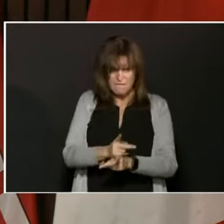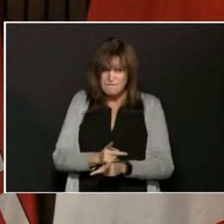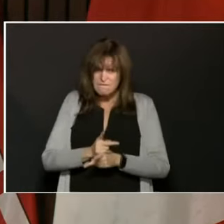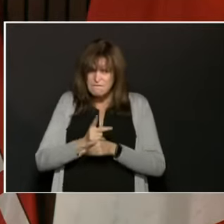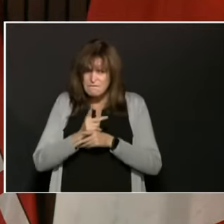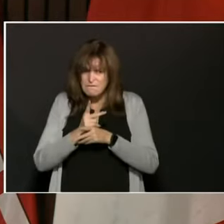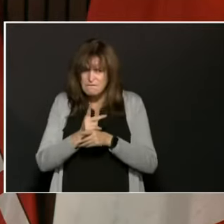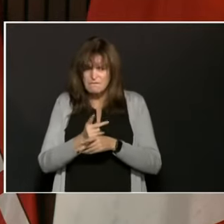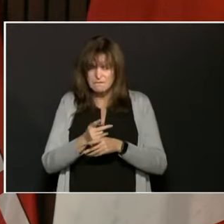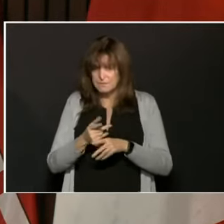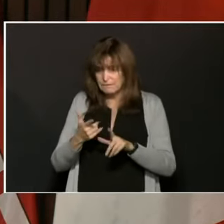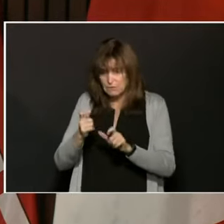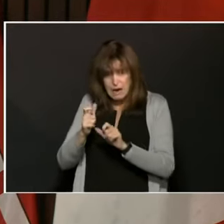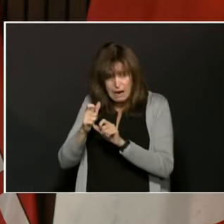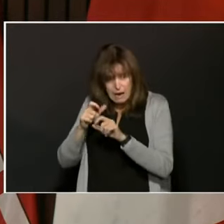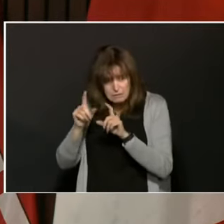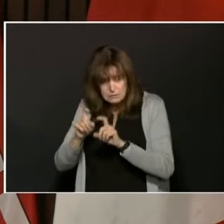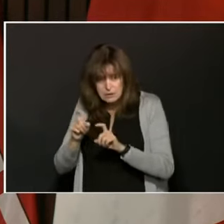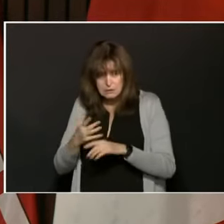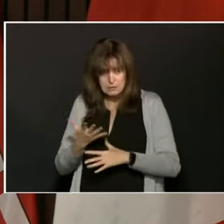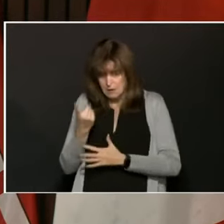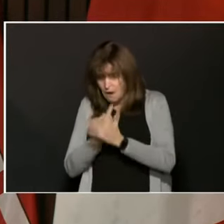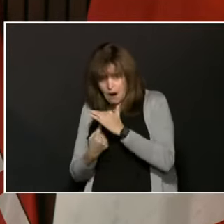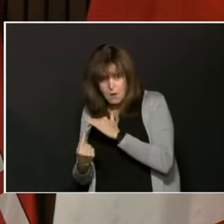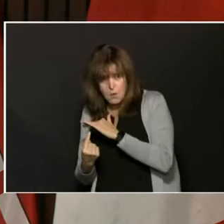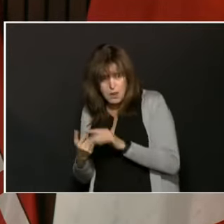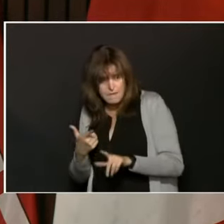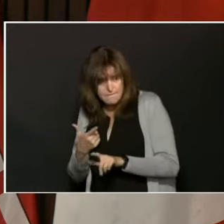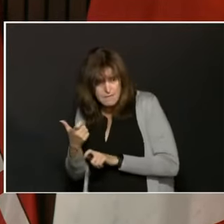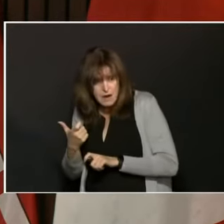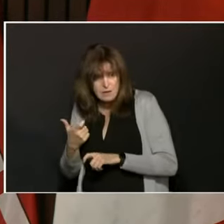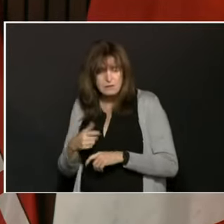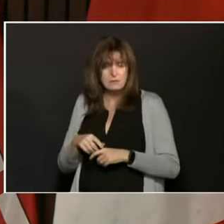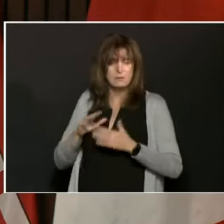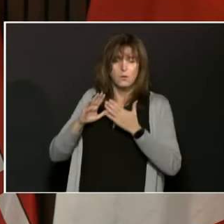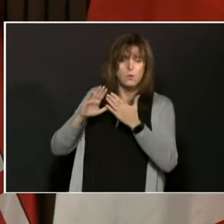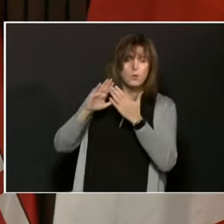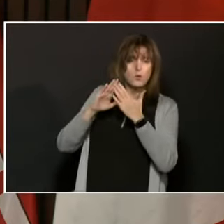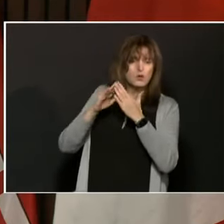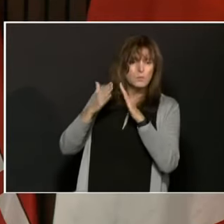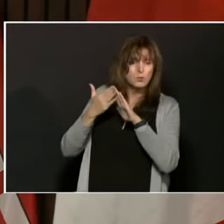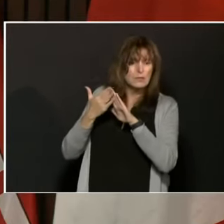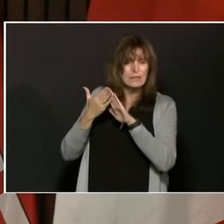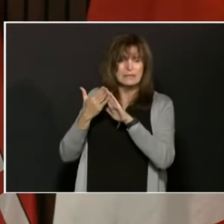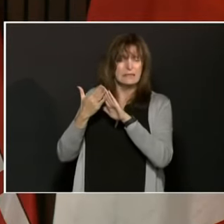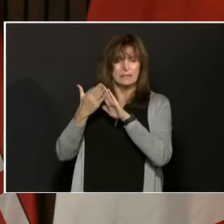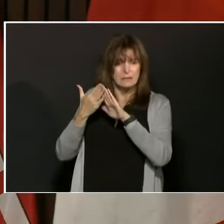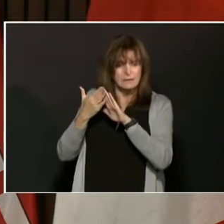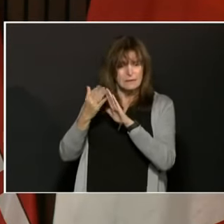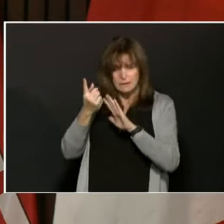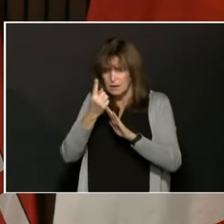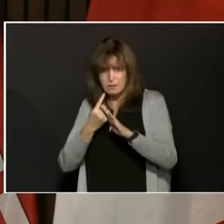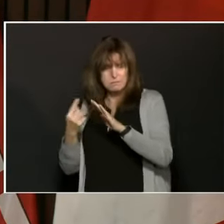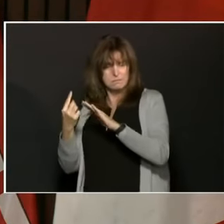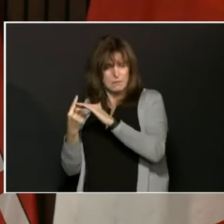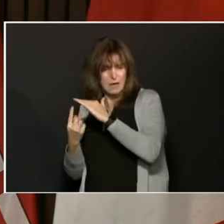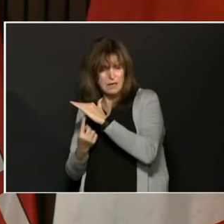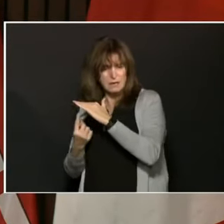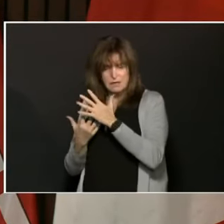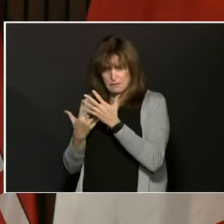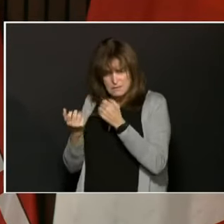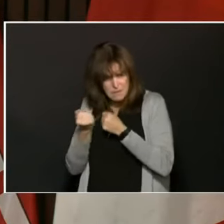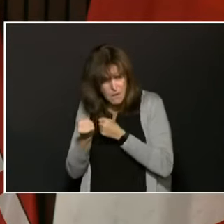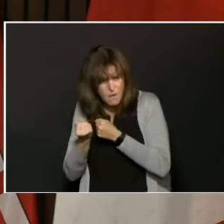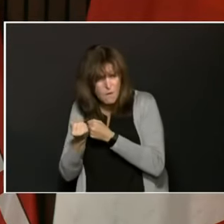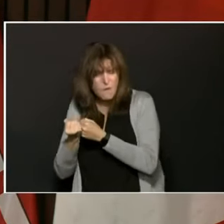if they're able to self-isolate, if we can support communities as they try to ensure that folks actually can isolate and can